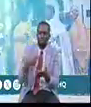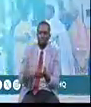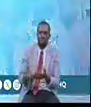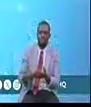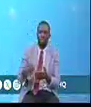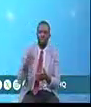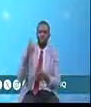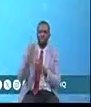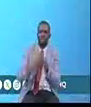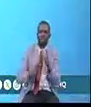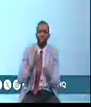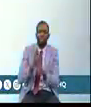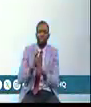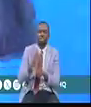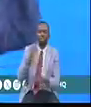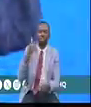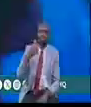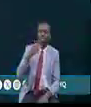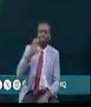unfold.